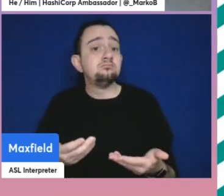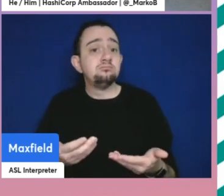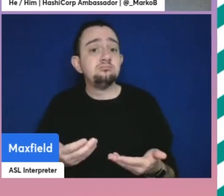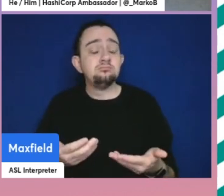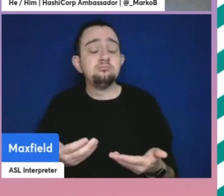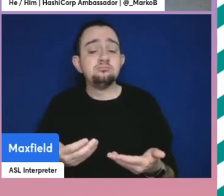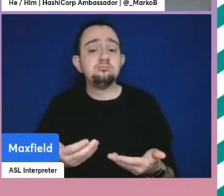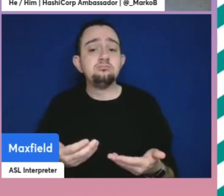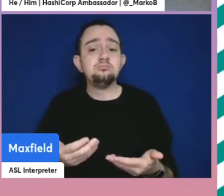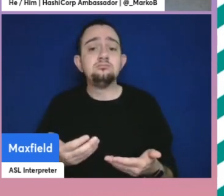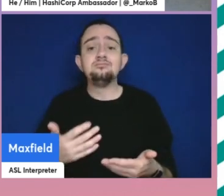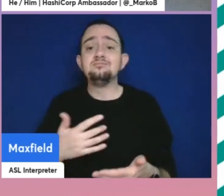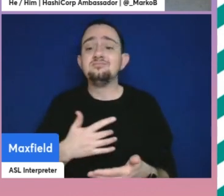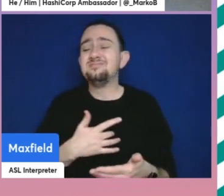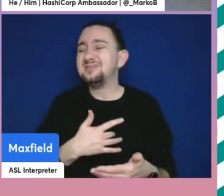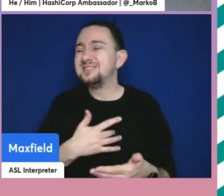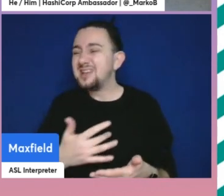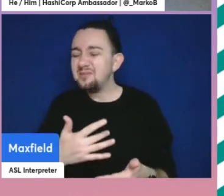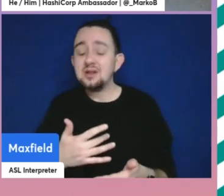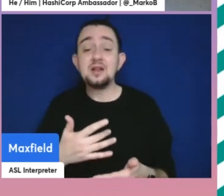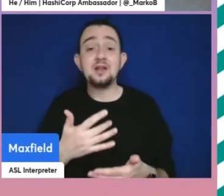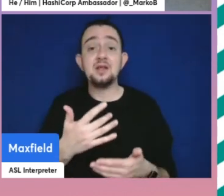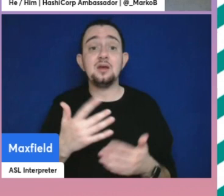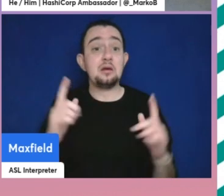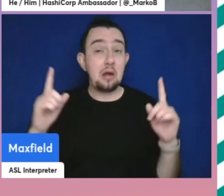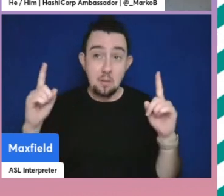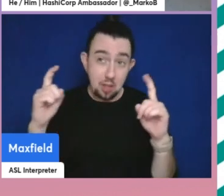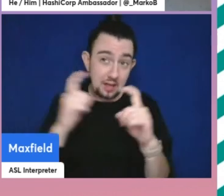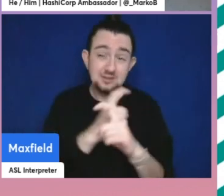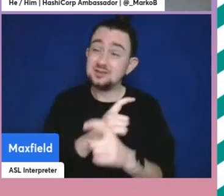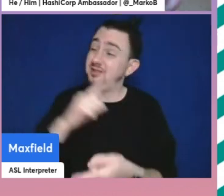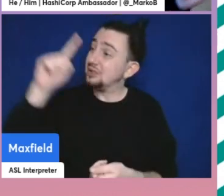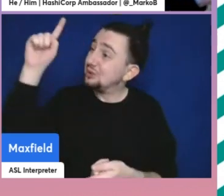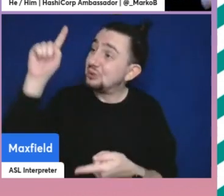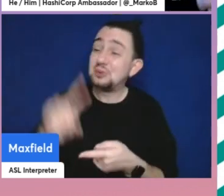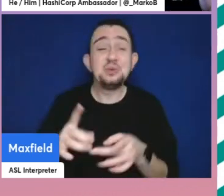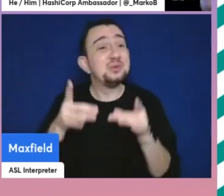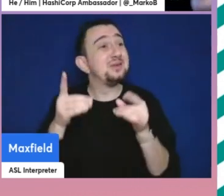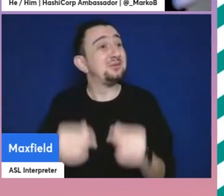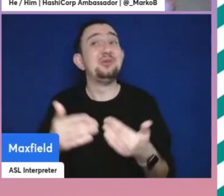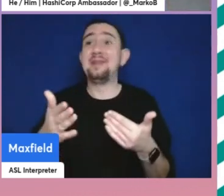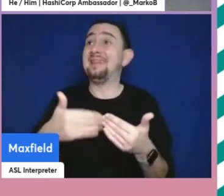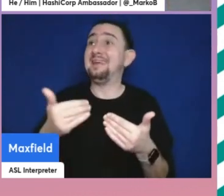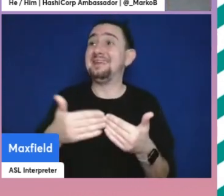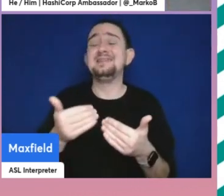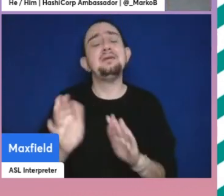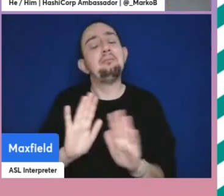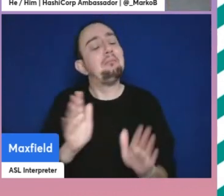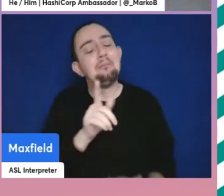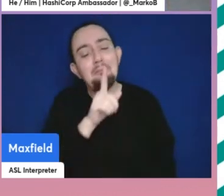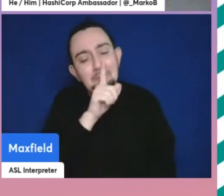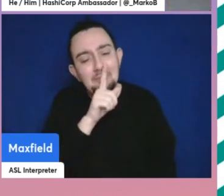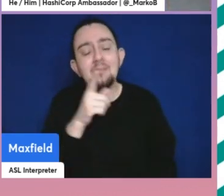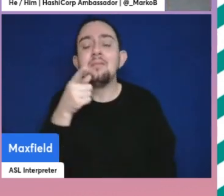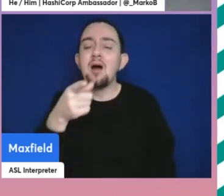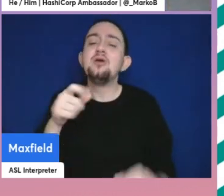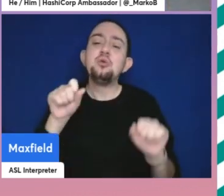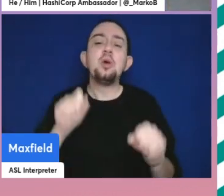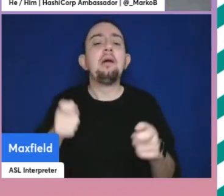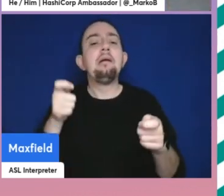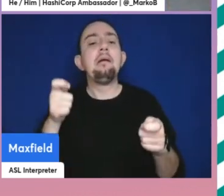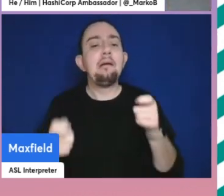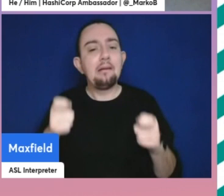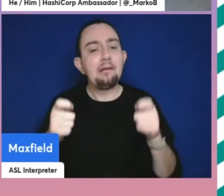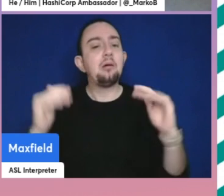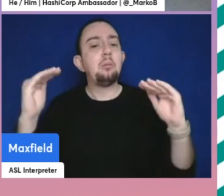can usually you cannot really remove the complexity completely, but you can move it in a place where you feel comfortable kind